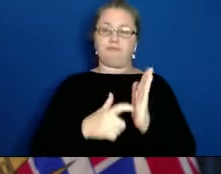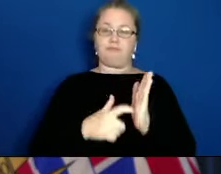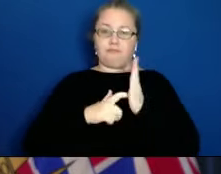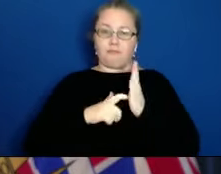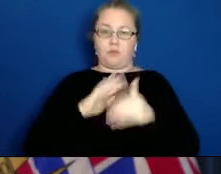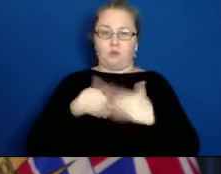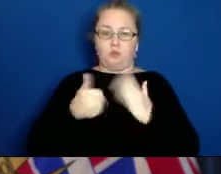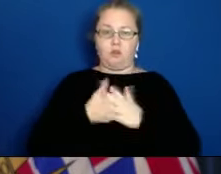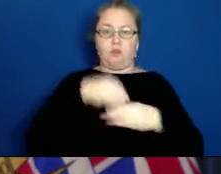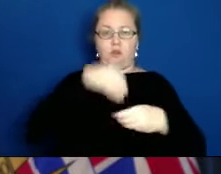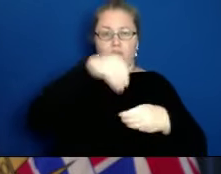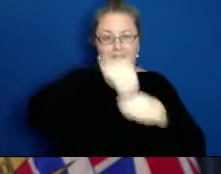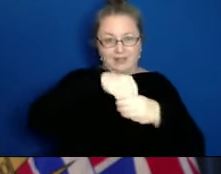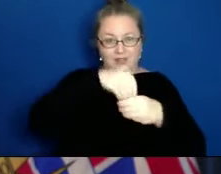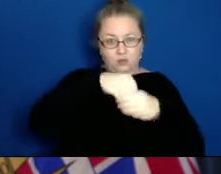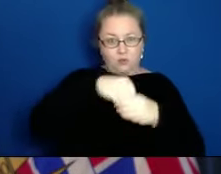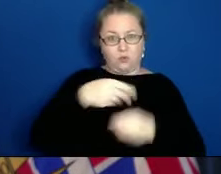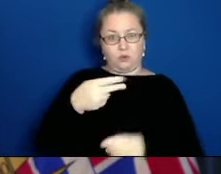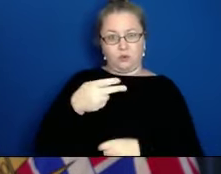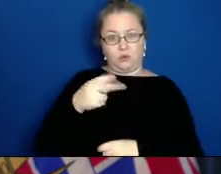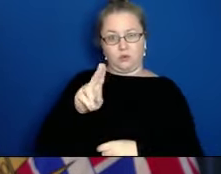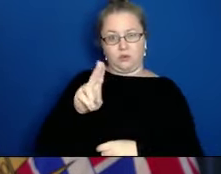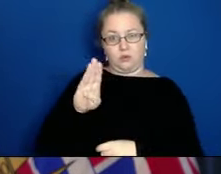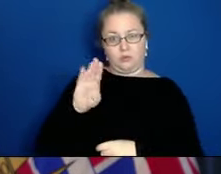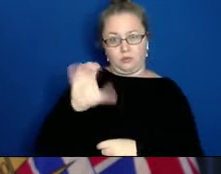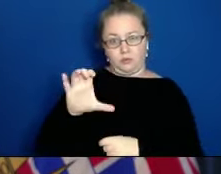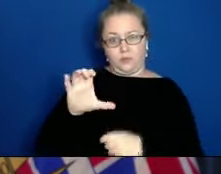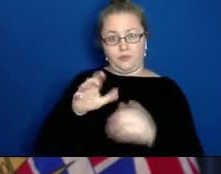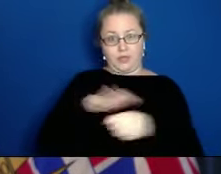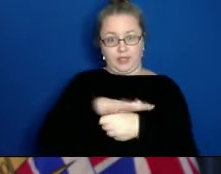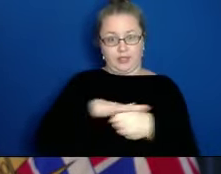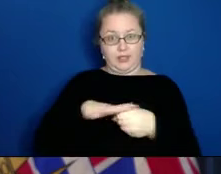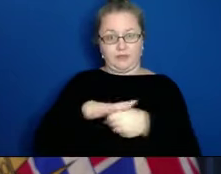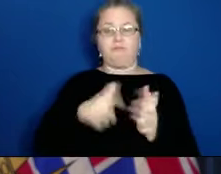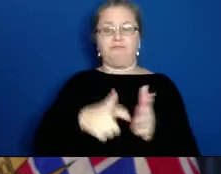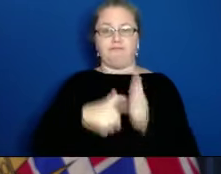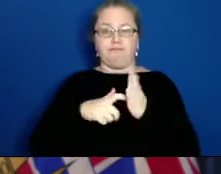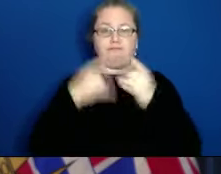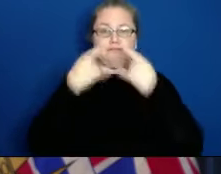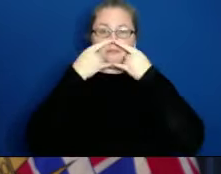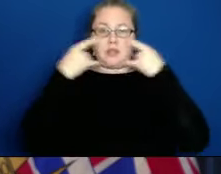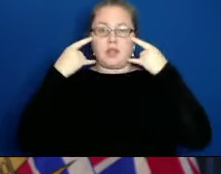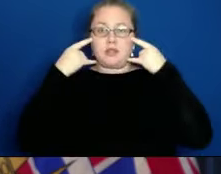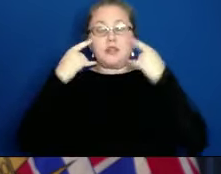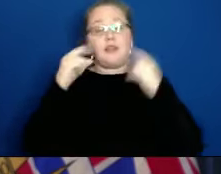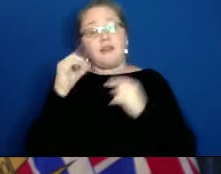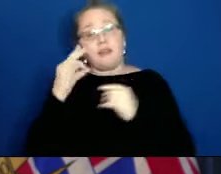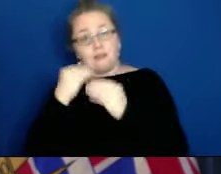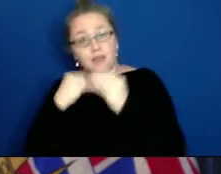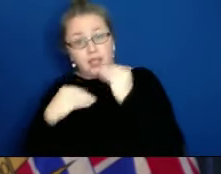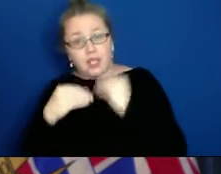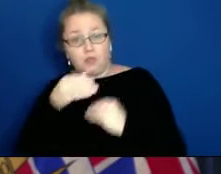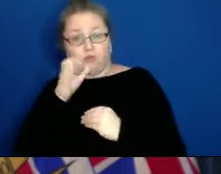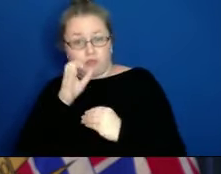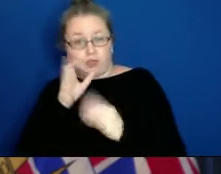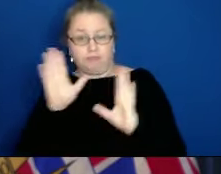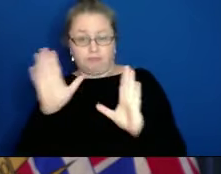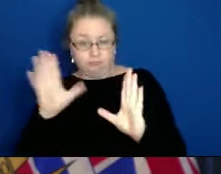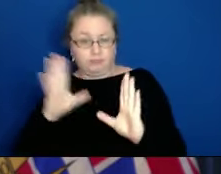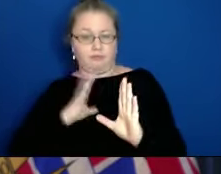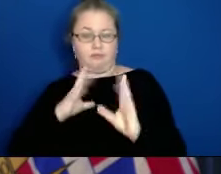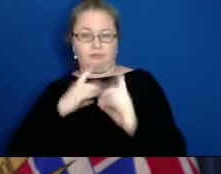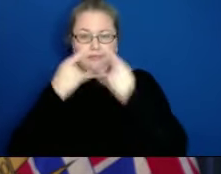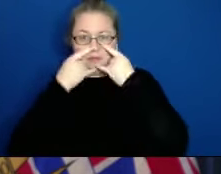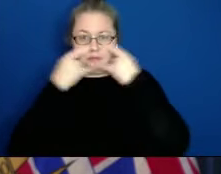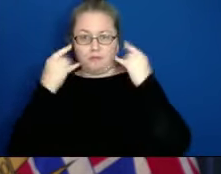indoor public and retail spaces for staff and customers, except where eating or drinking. This means if you are at